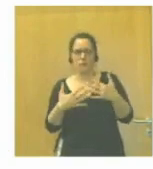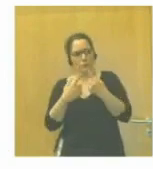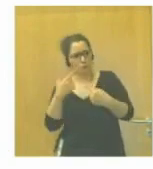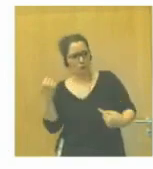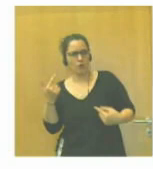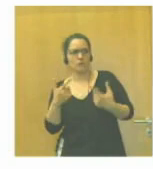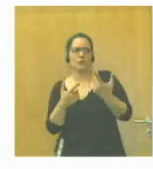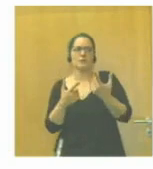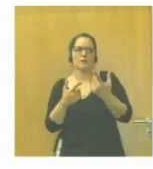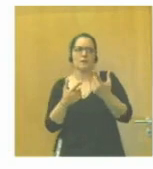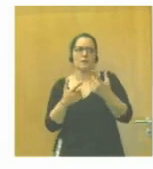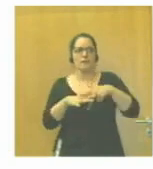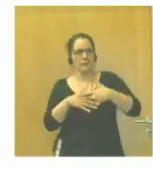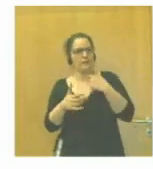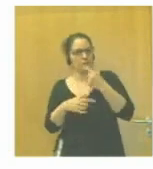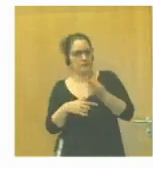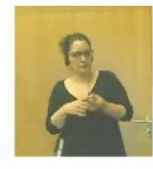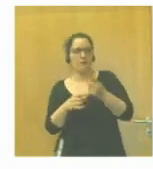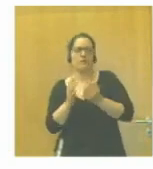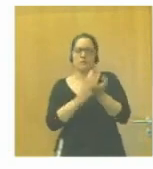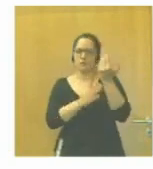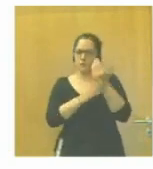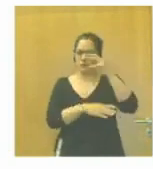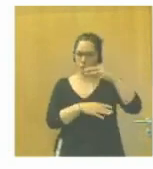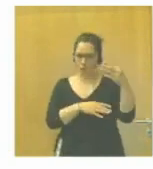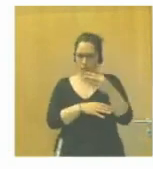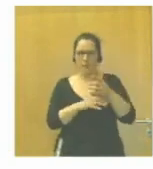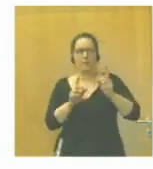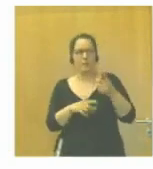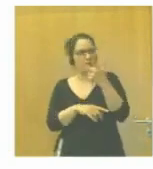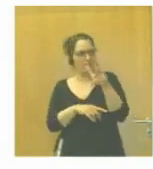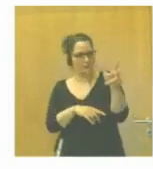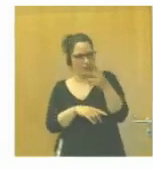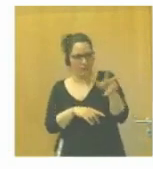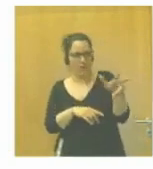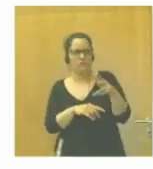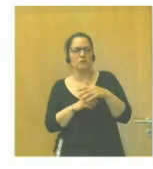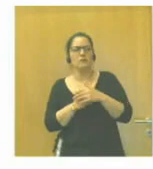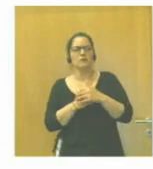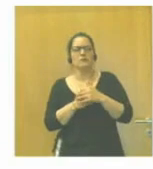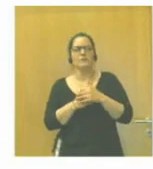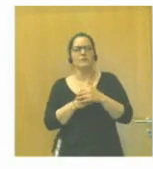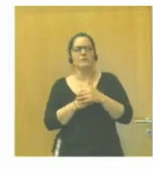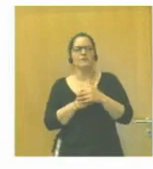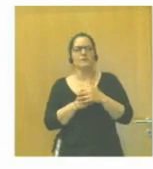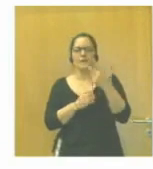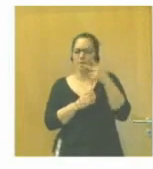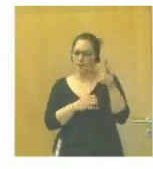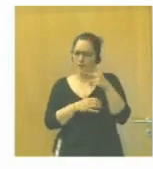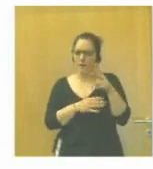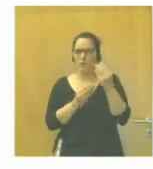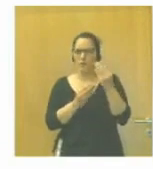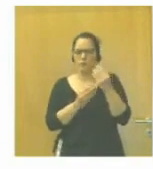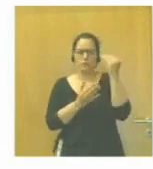actually did work with Australia several years ago. And so there's a series of videos that have